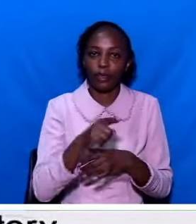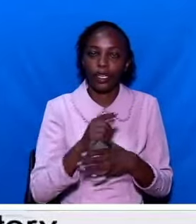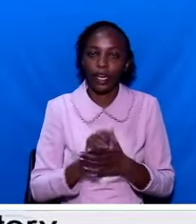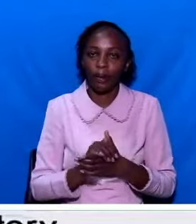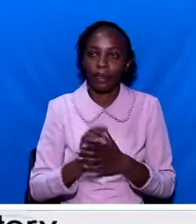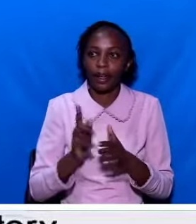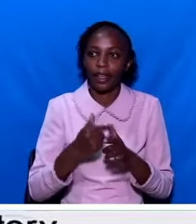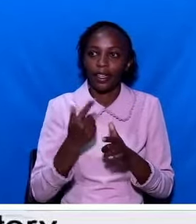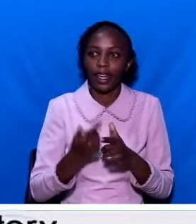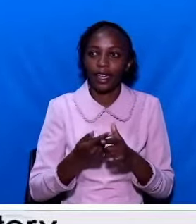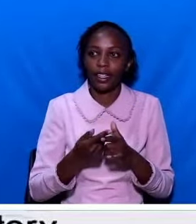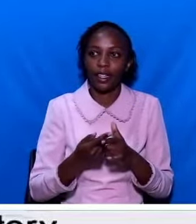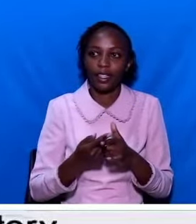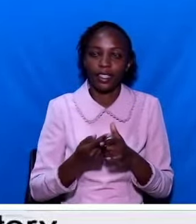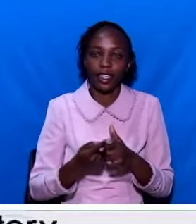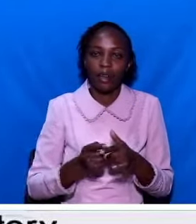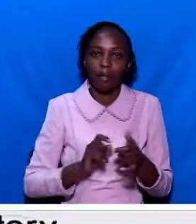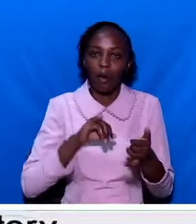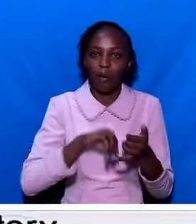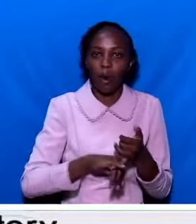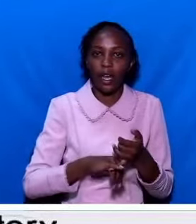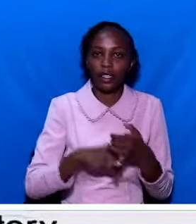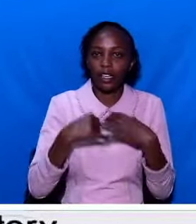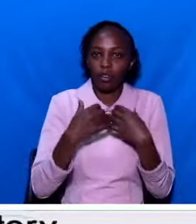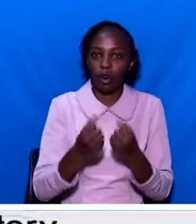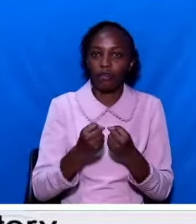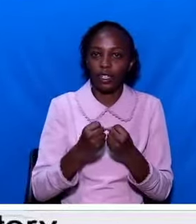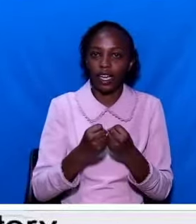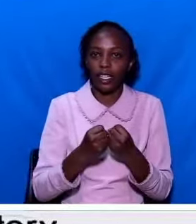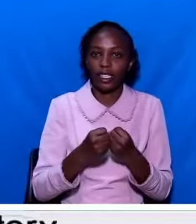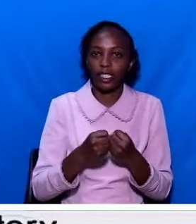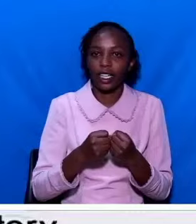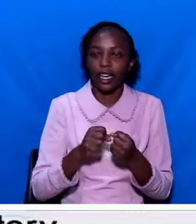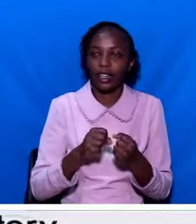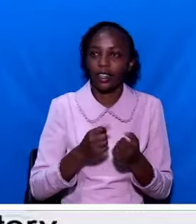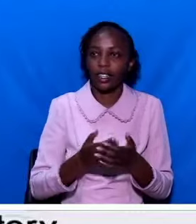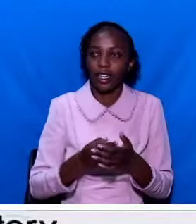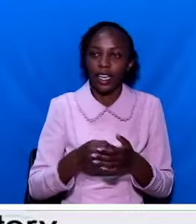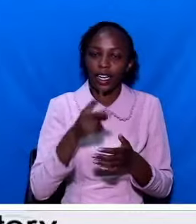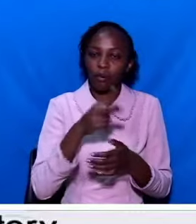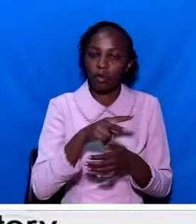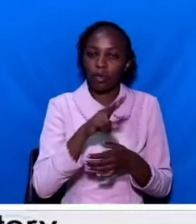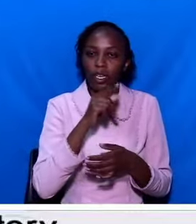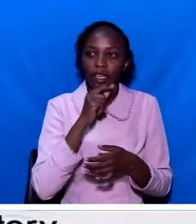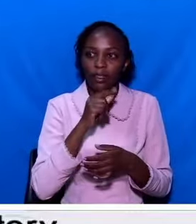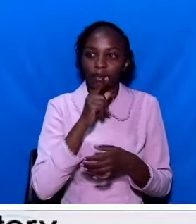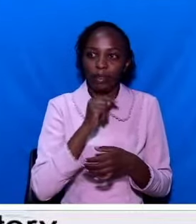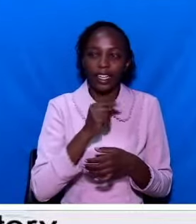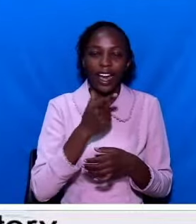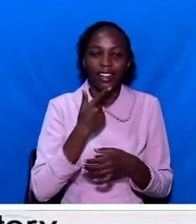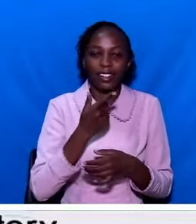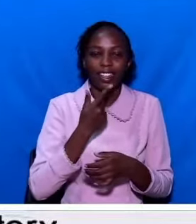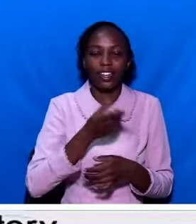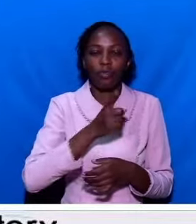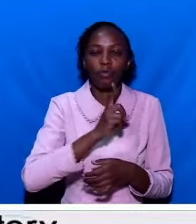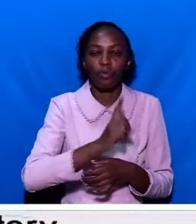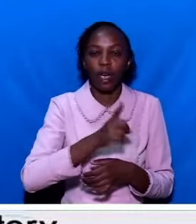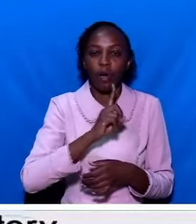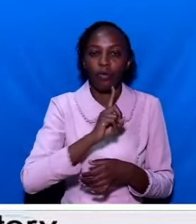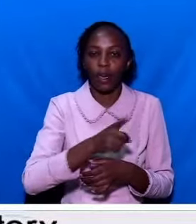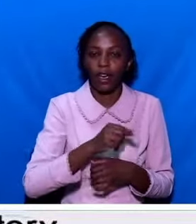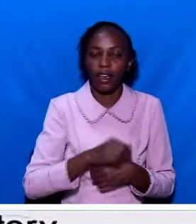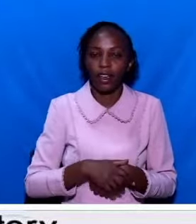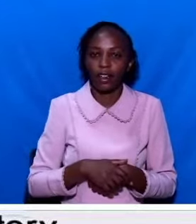And my wife was very confident, just walking, and this guy is trying to bully her. And I'm looking at this guy, I'm saying, way.